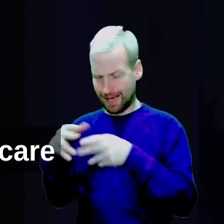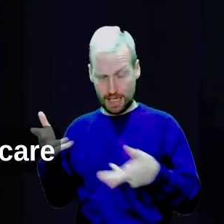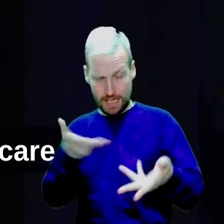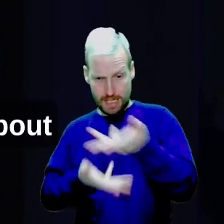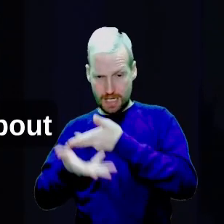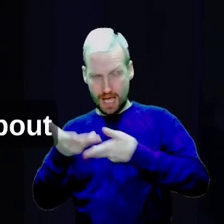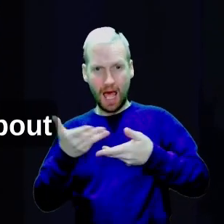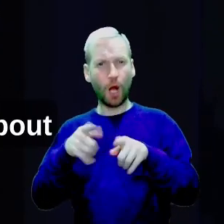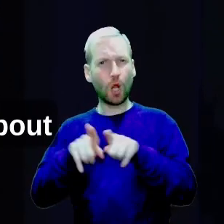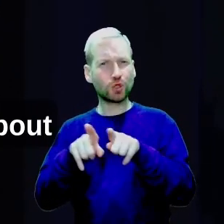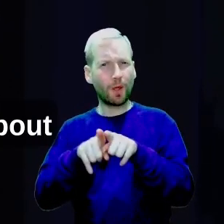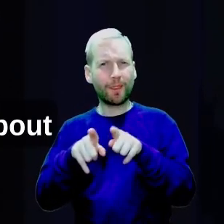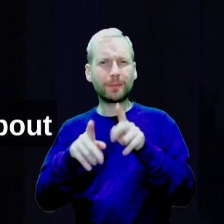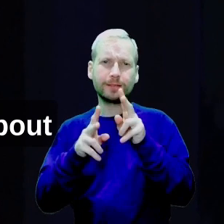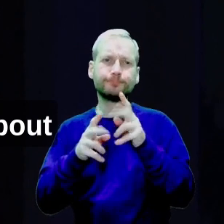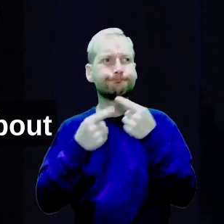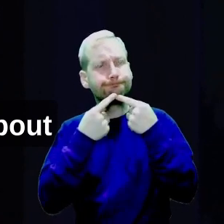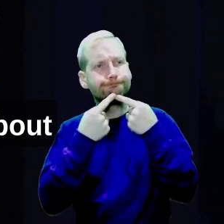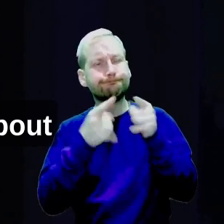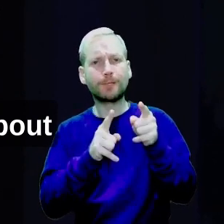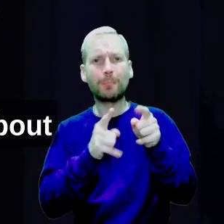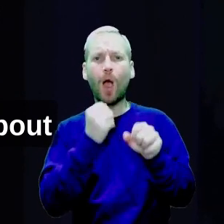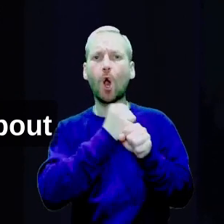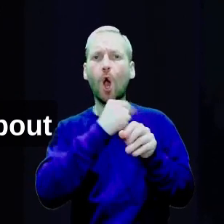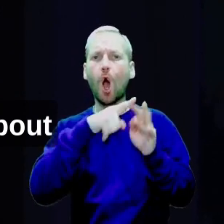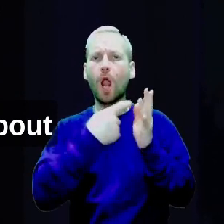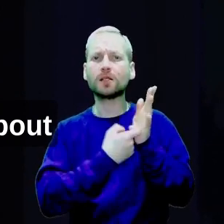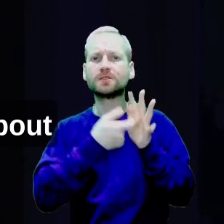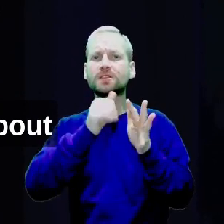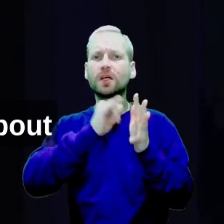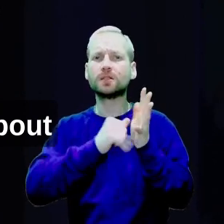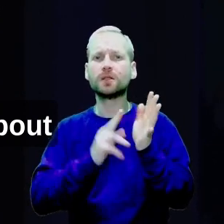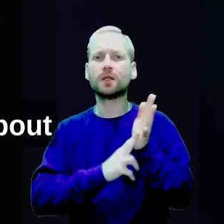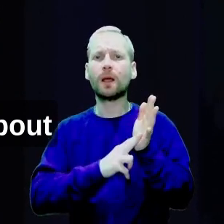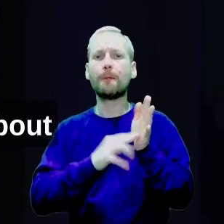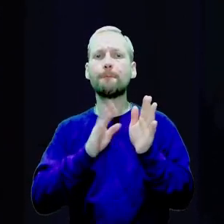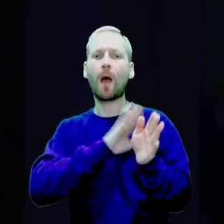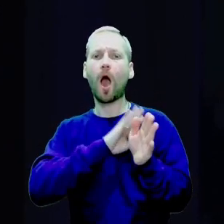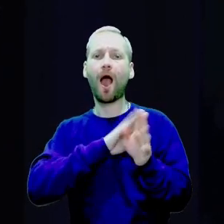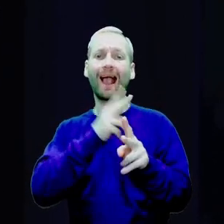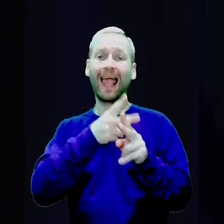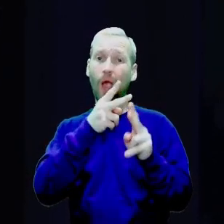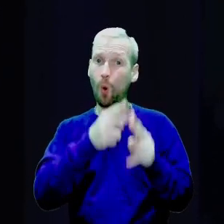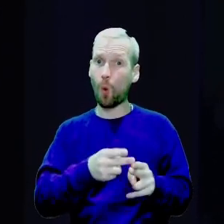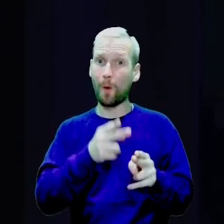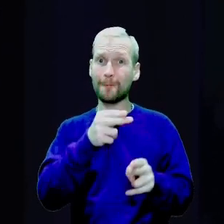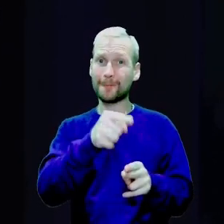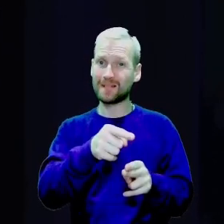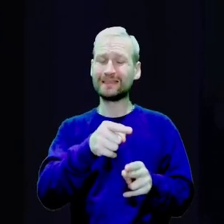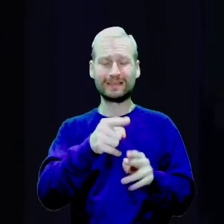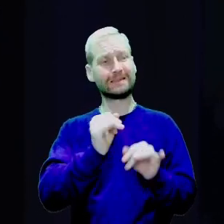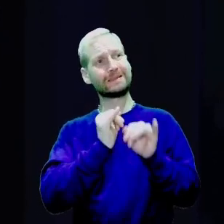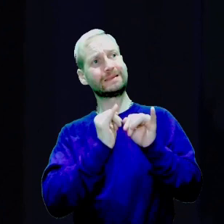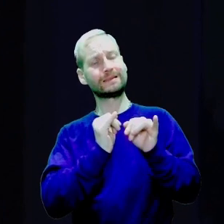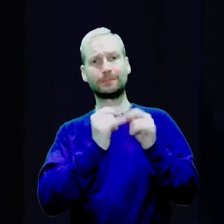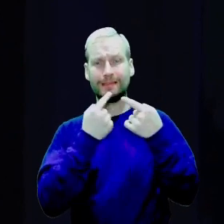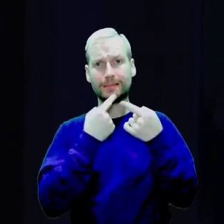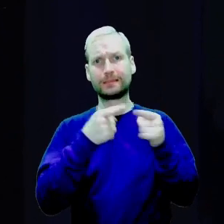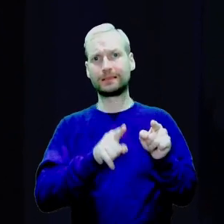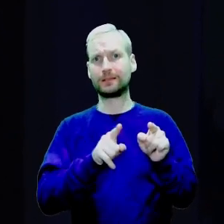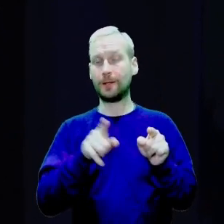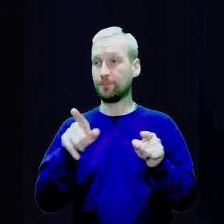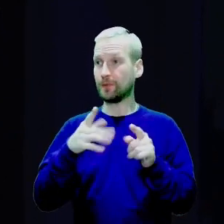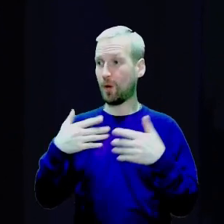Causton Park care home, which have been well documented. We're about to start a major piece of work, which is a first